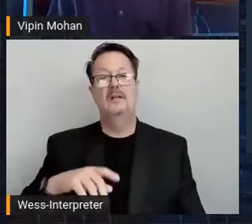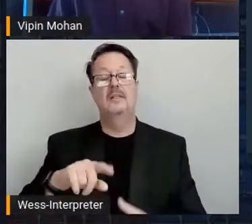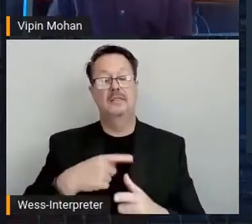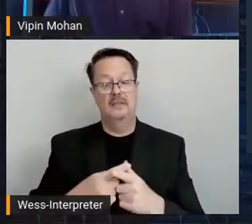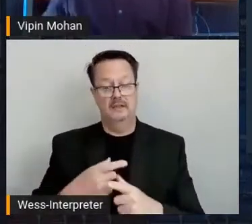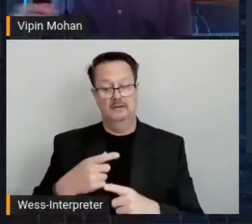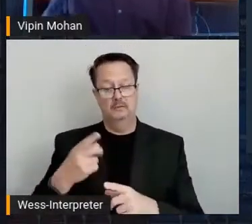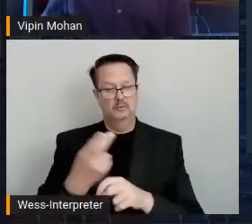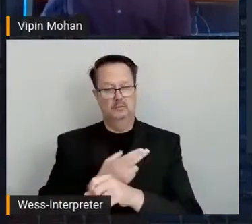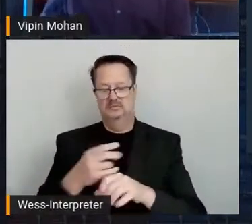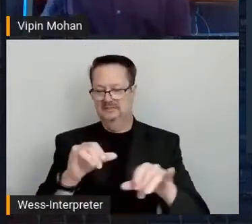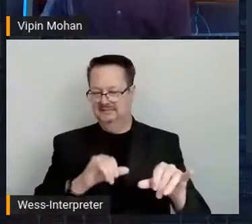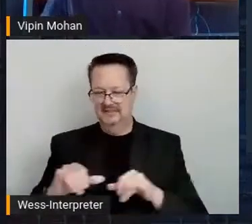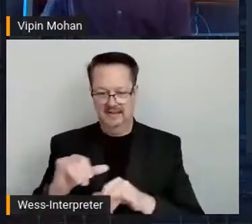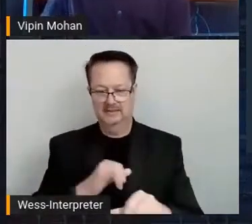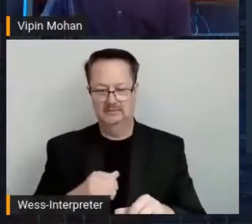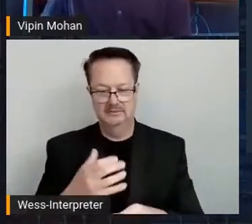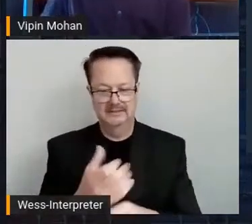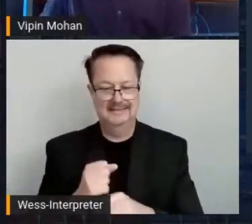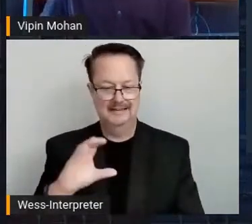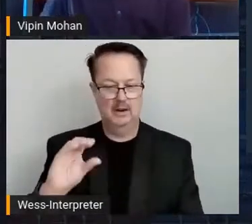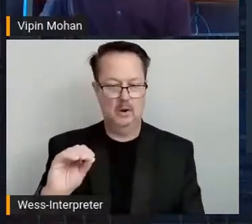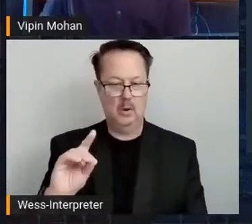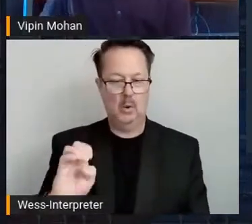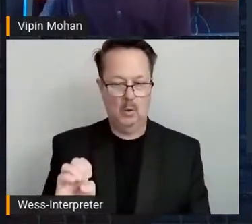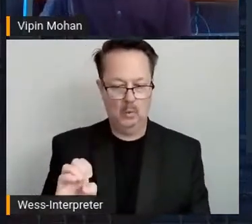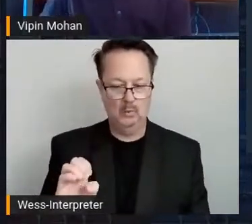use the standard Git pull request process.